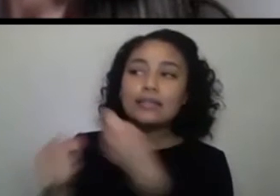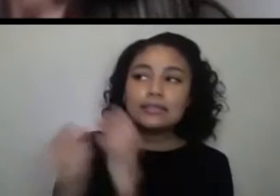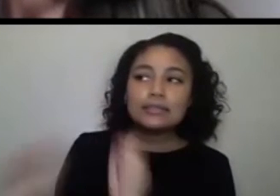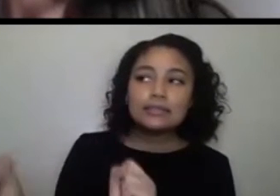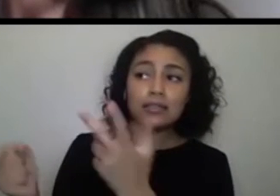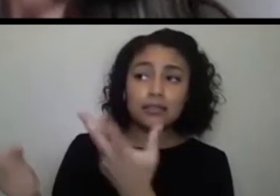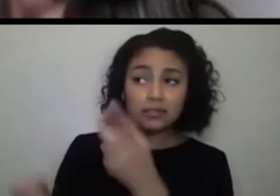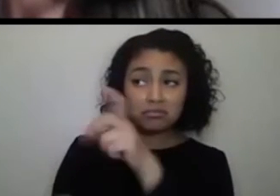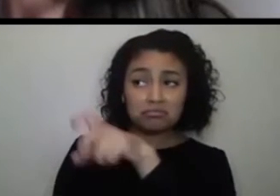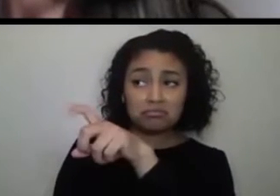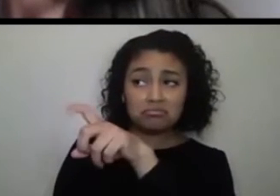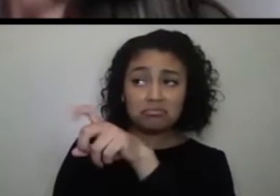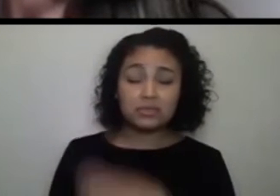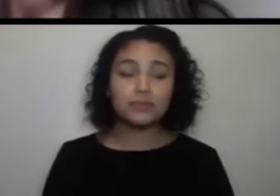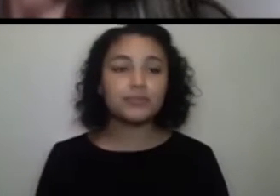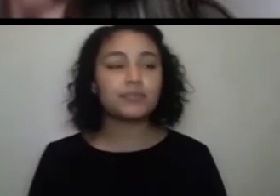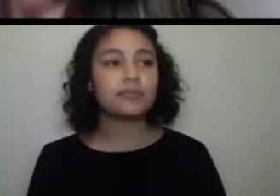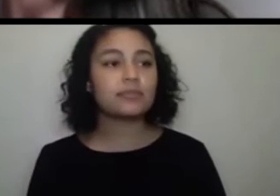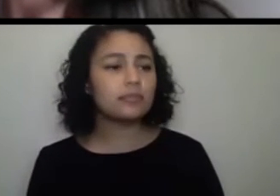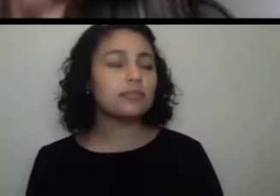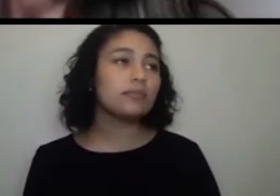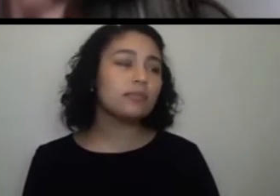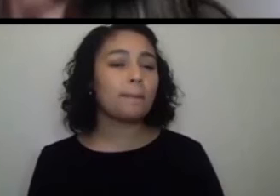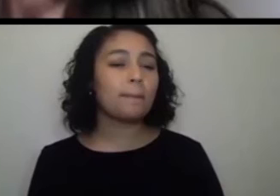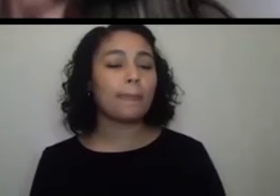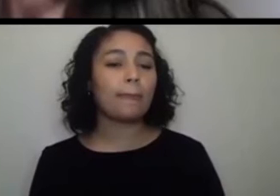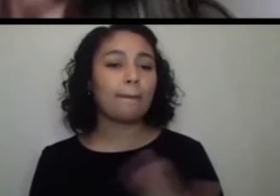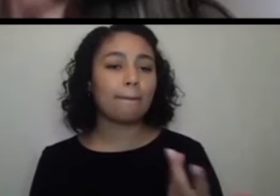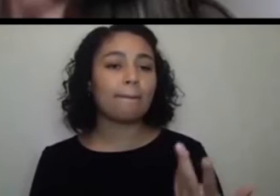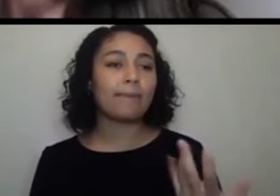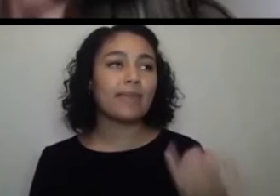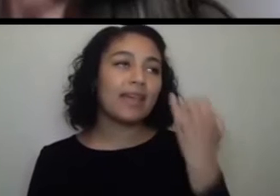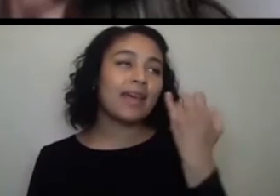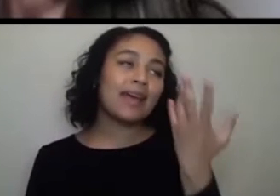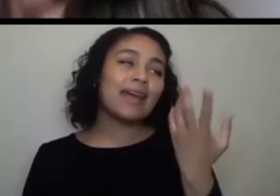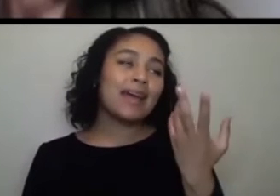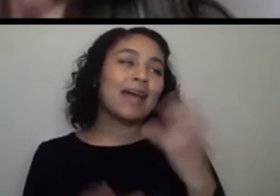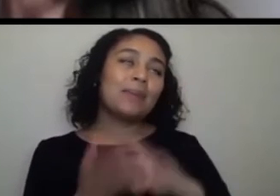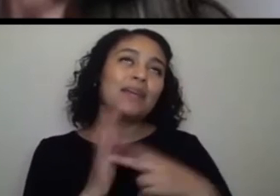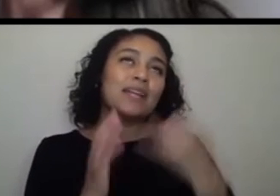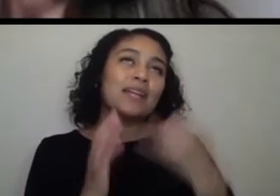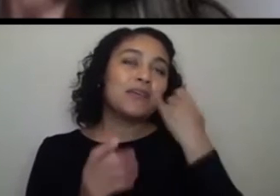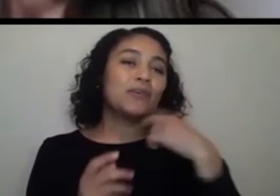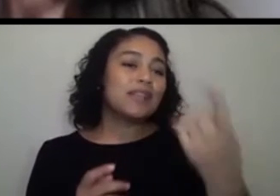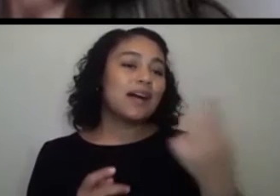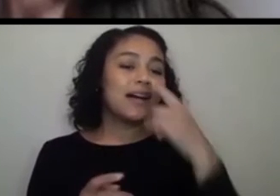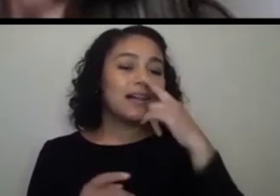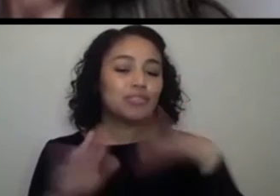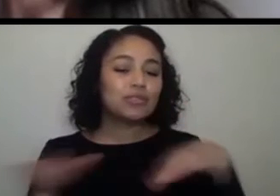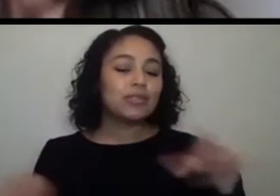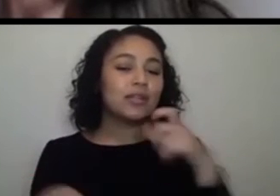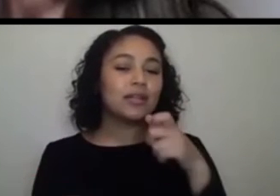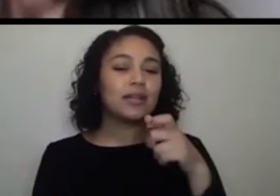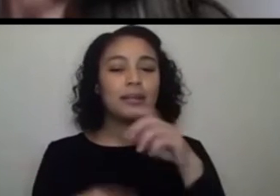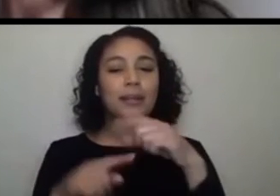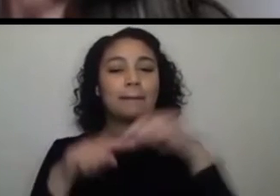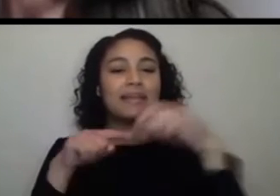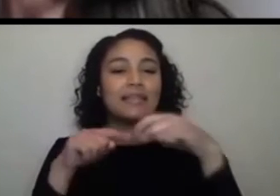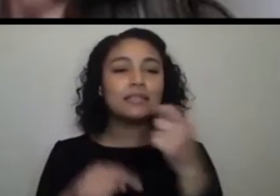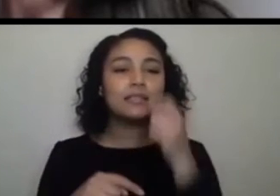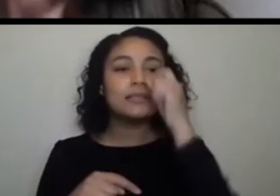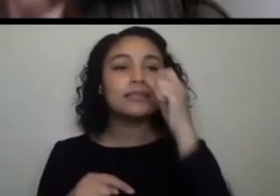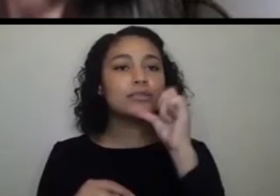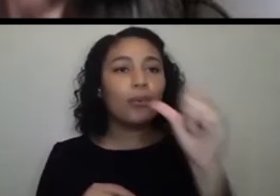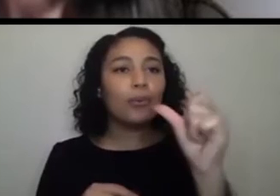That's a question. There's a question that says, you tell a kid don't put beans in your nose. I mean, I